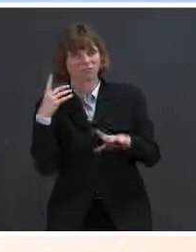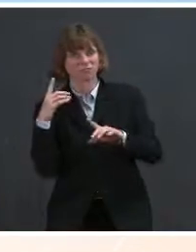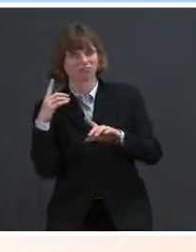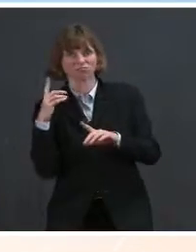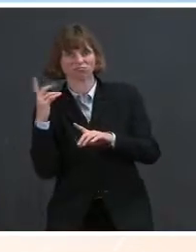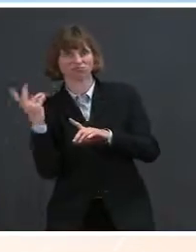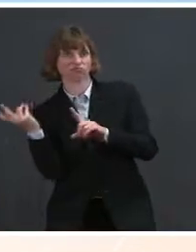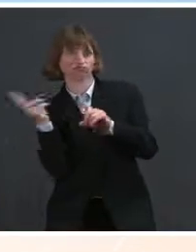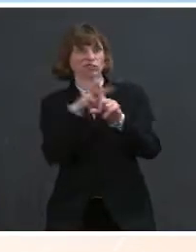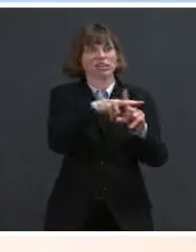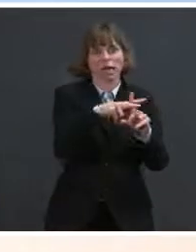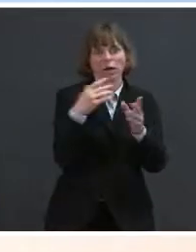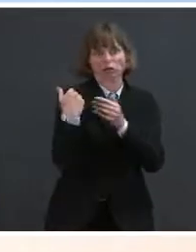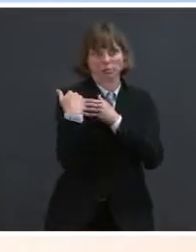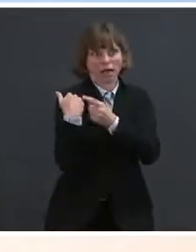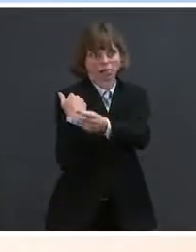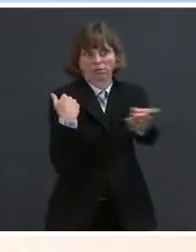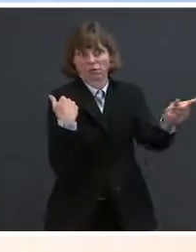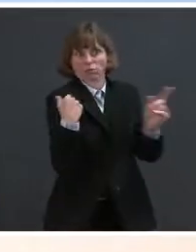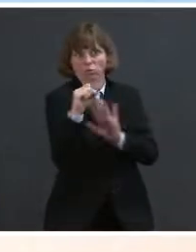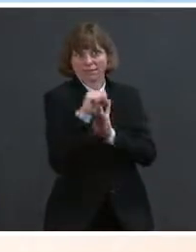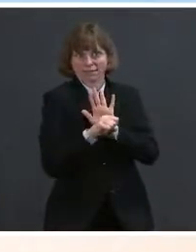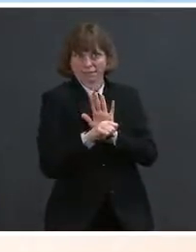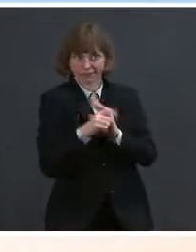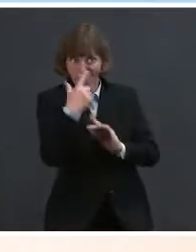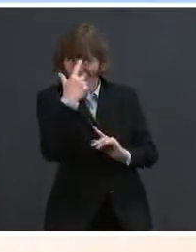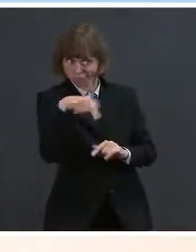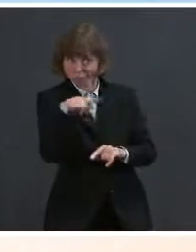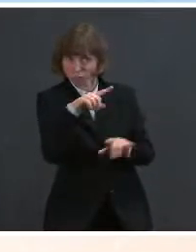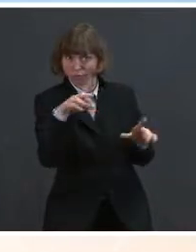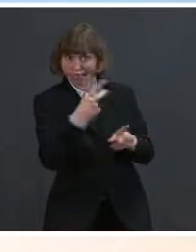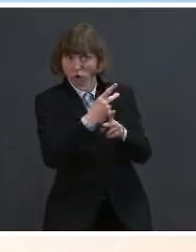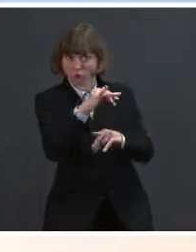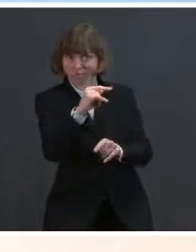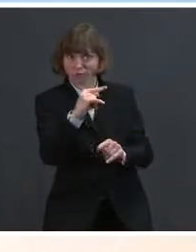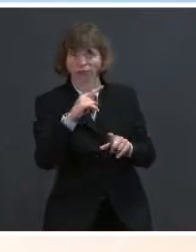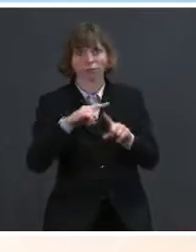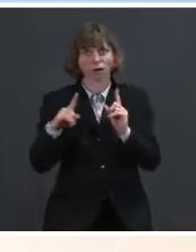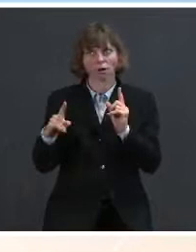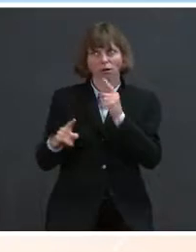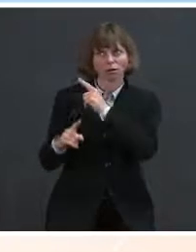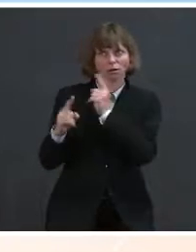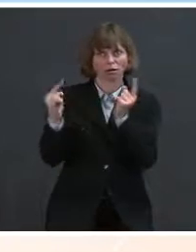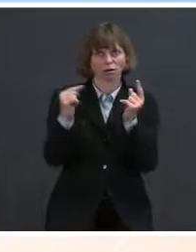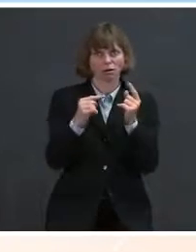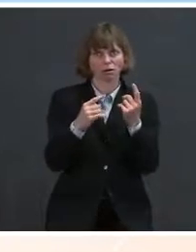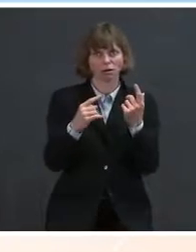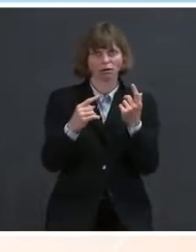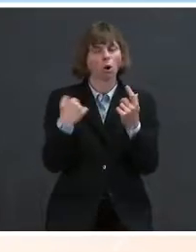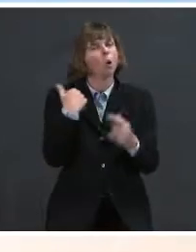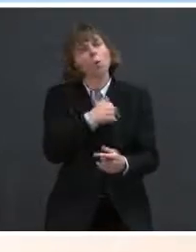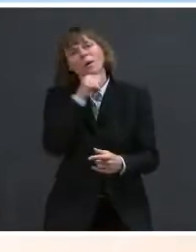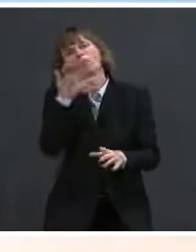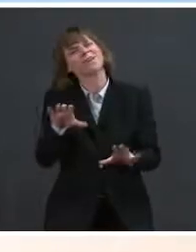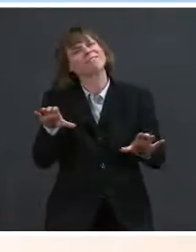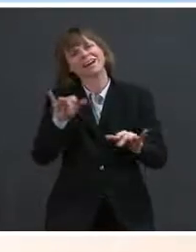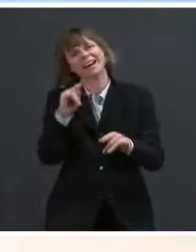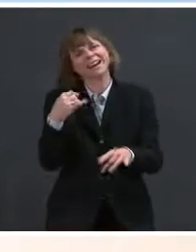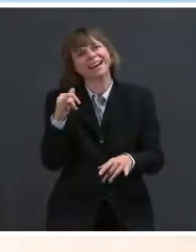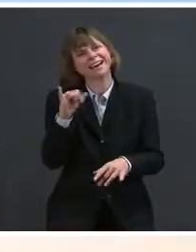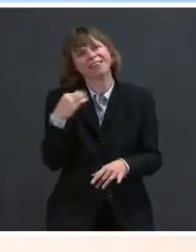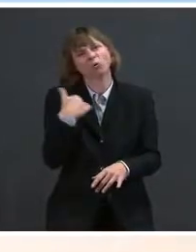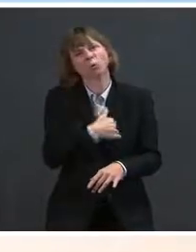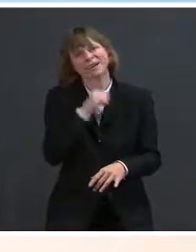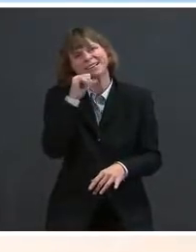supply, right? And they won't be able to do that without more supply. Well, we wouldn't have done it if we didn't anticipate that we would have much